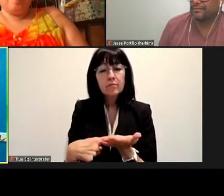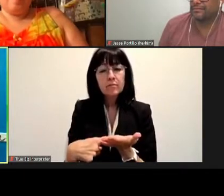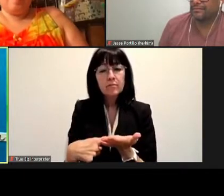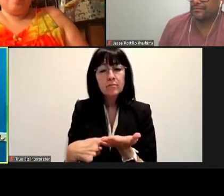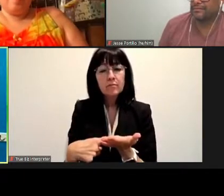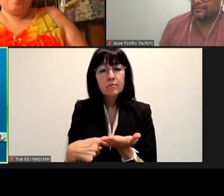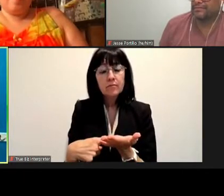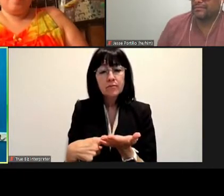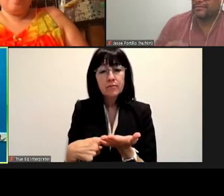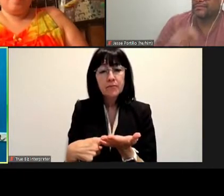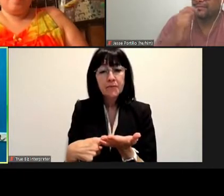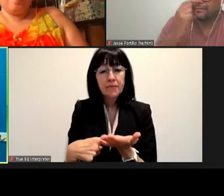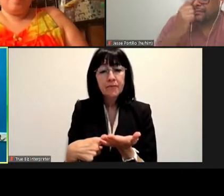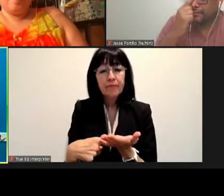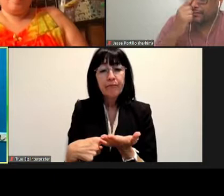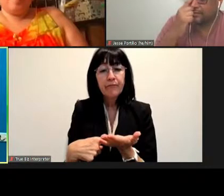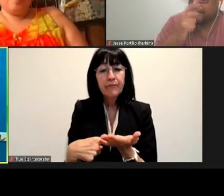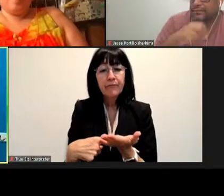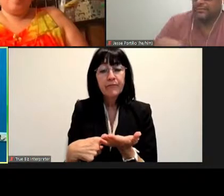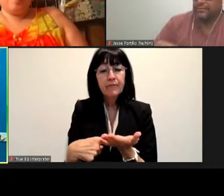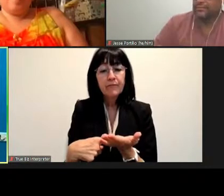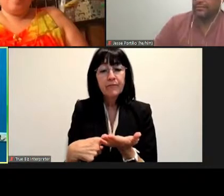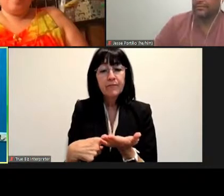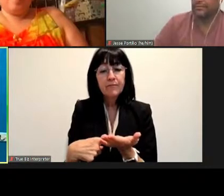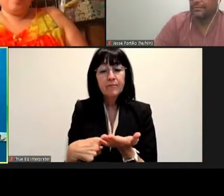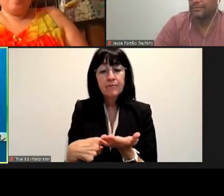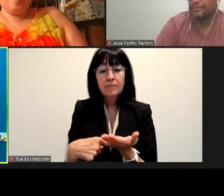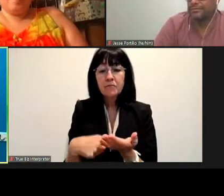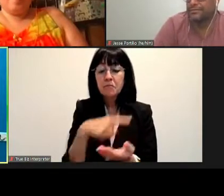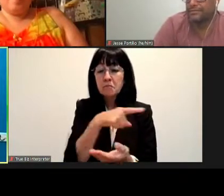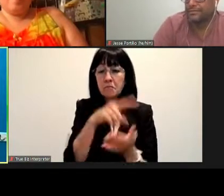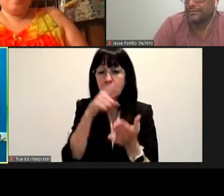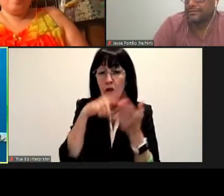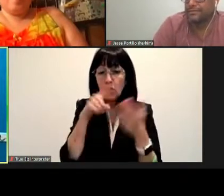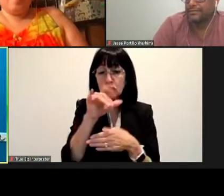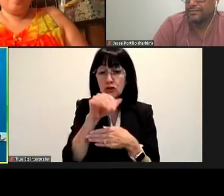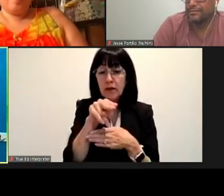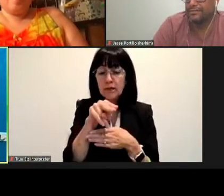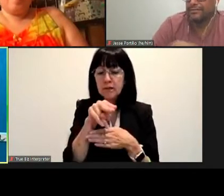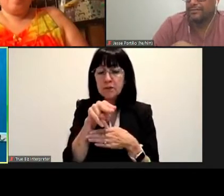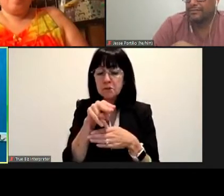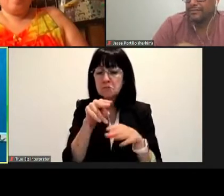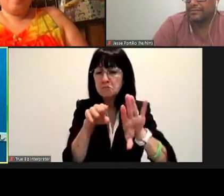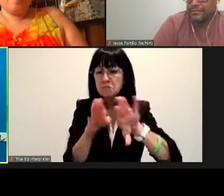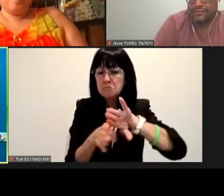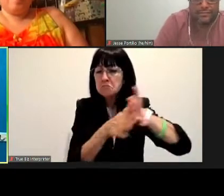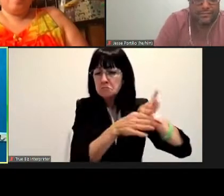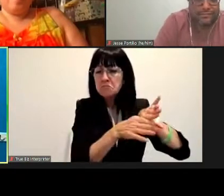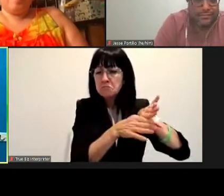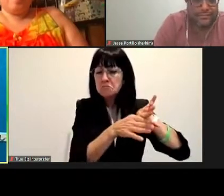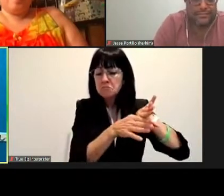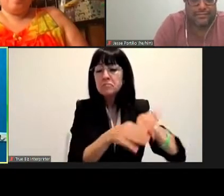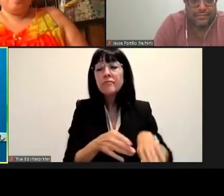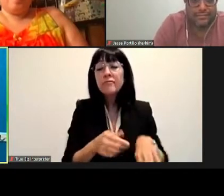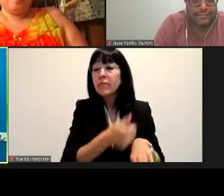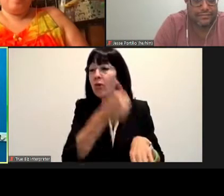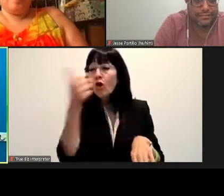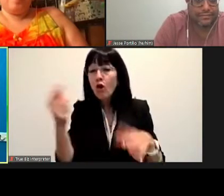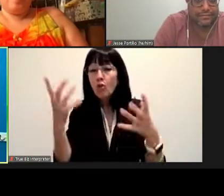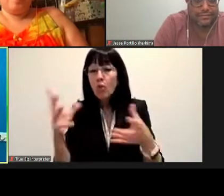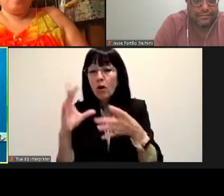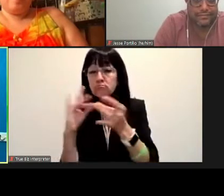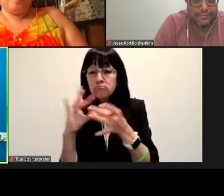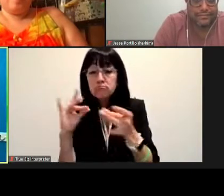something in particular other than check-ins to center our humanity, that any designer or you in